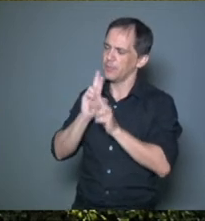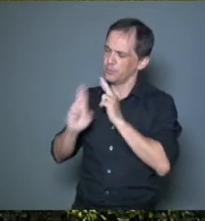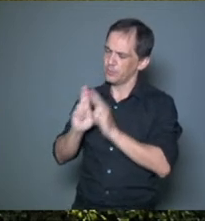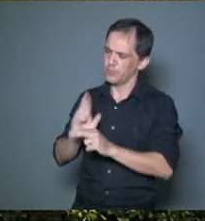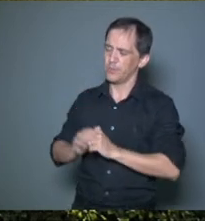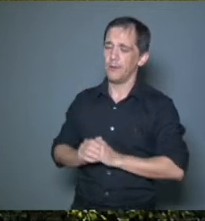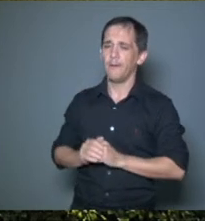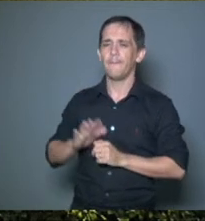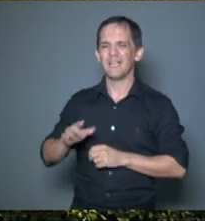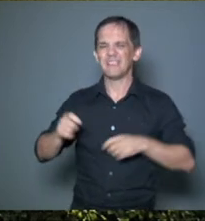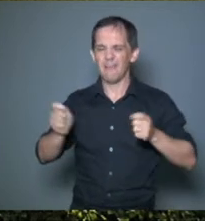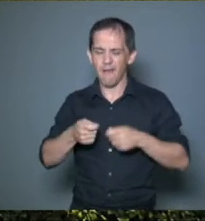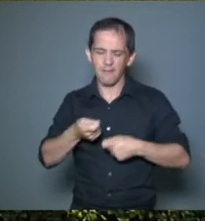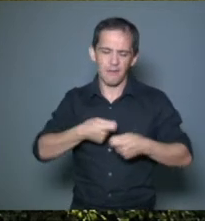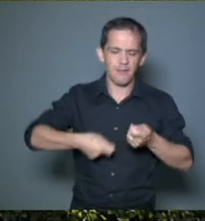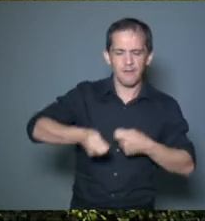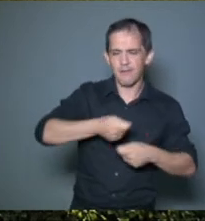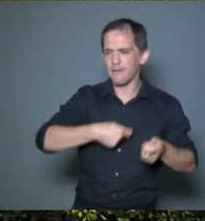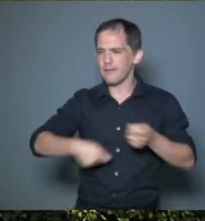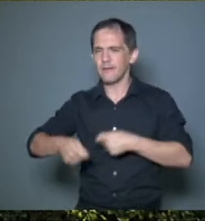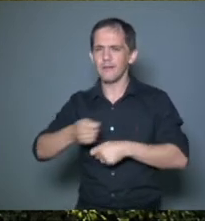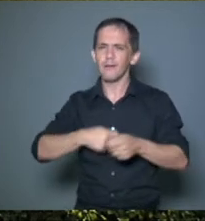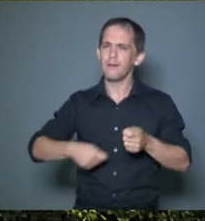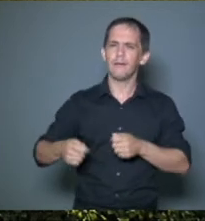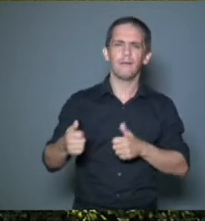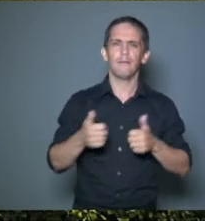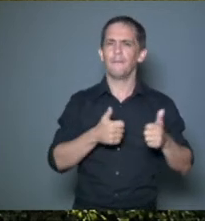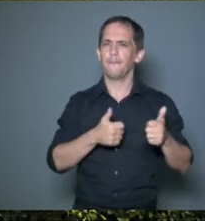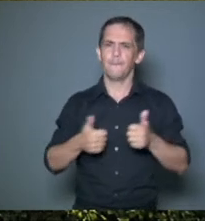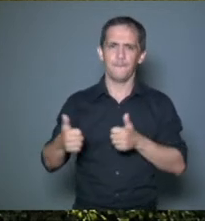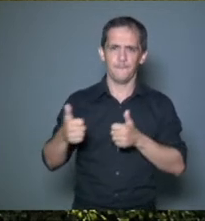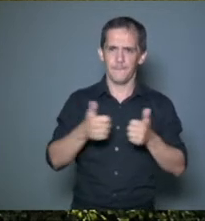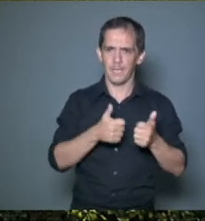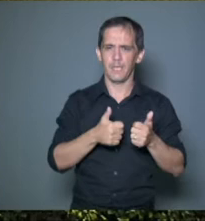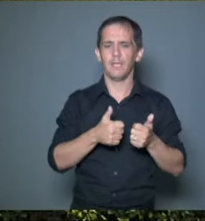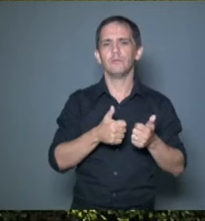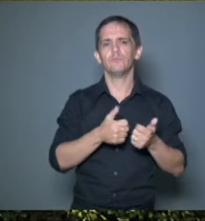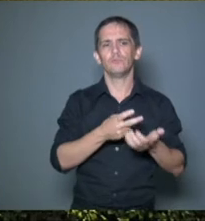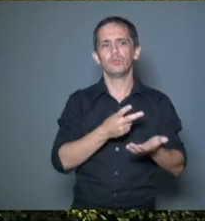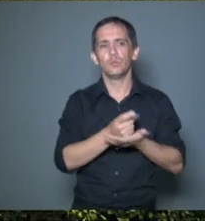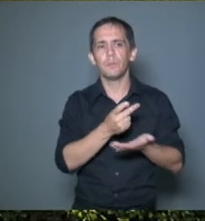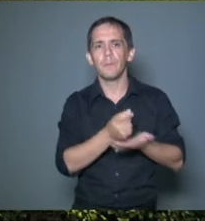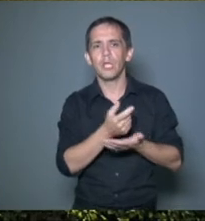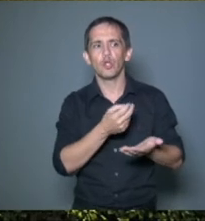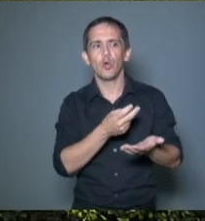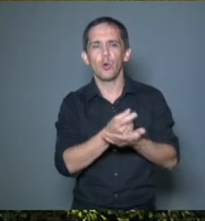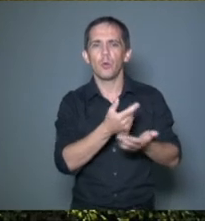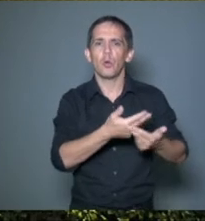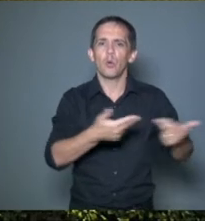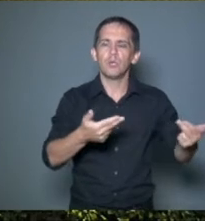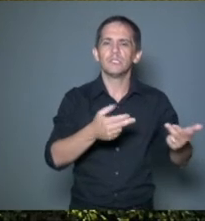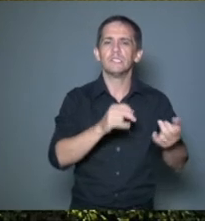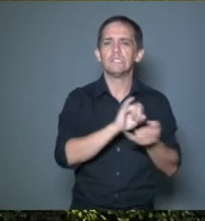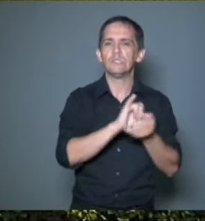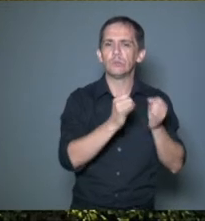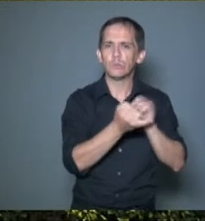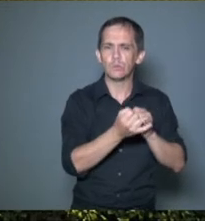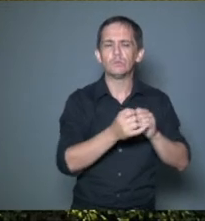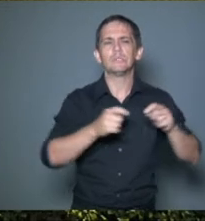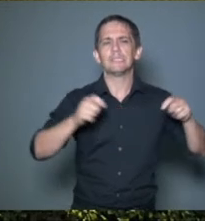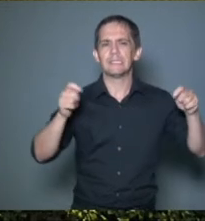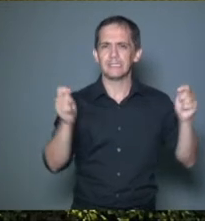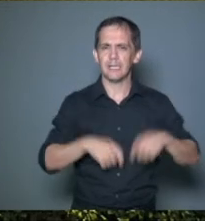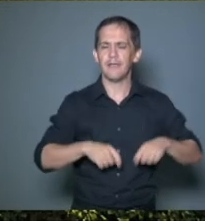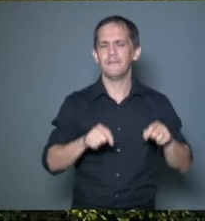we believe that we will be able to manage the input supply factors, ensuring